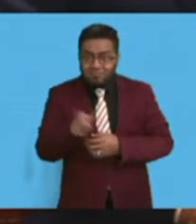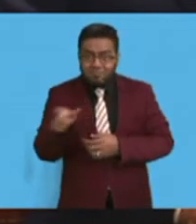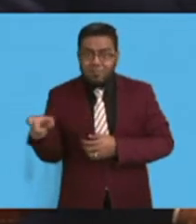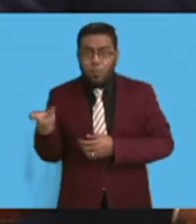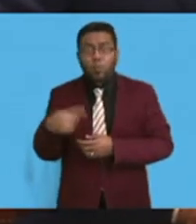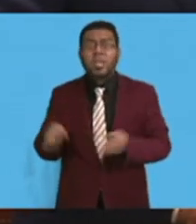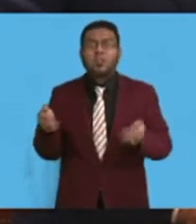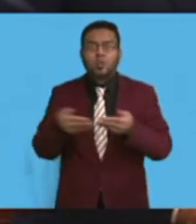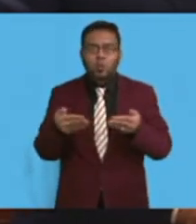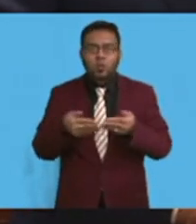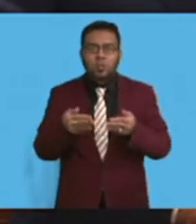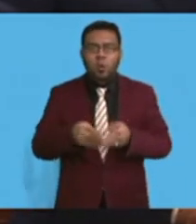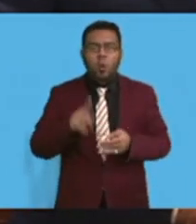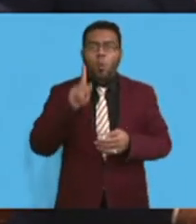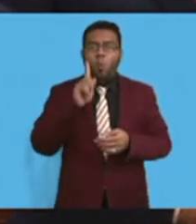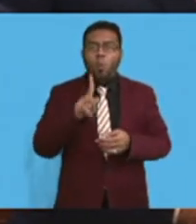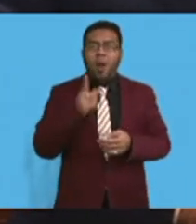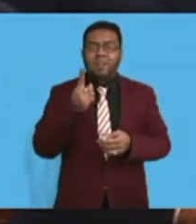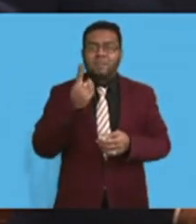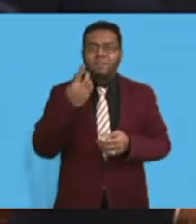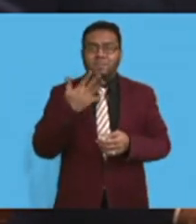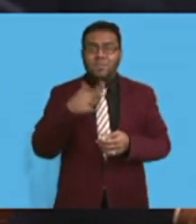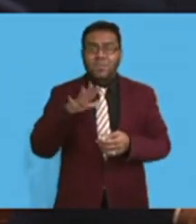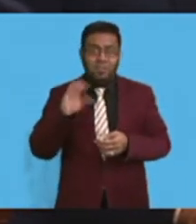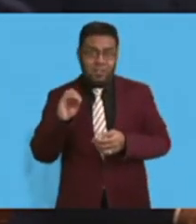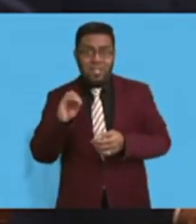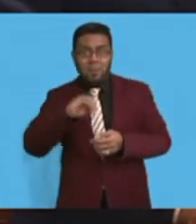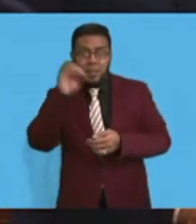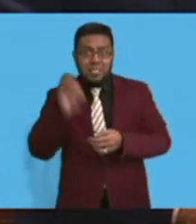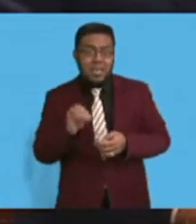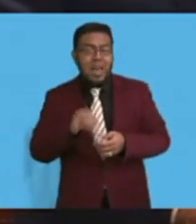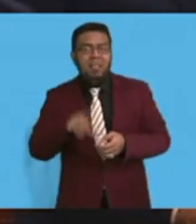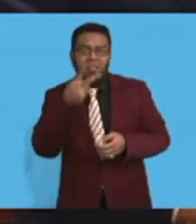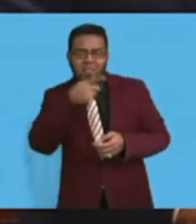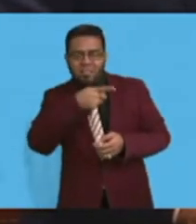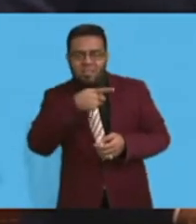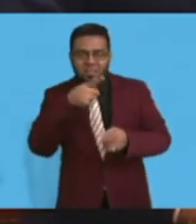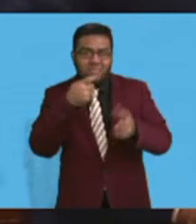we're introducing a 150% tax deduction for all businesses for salaries and